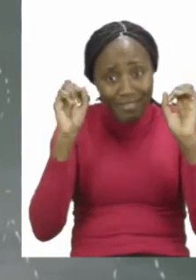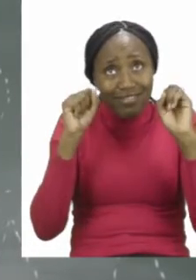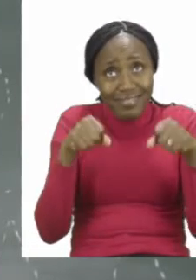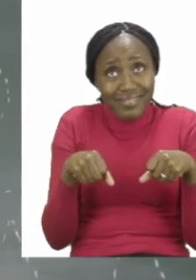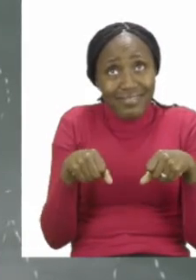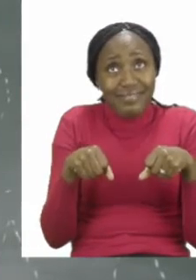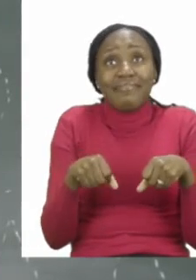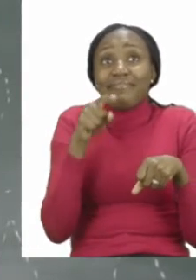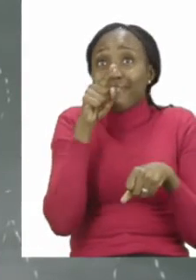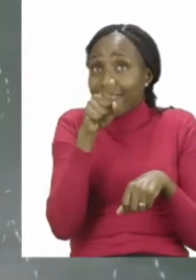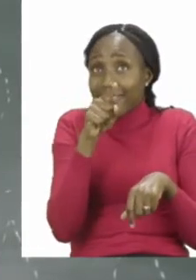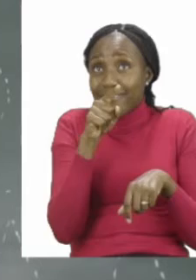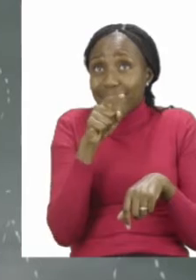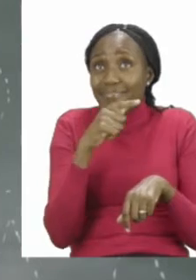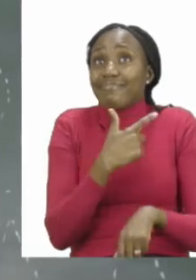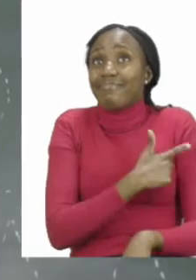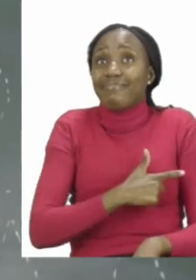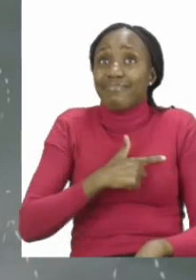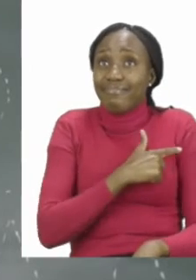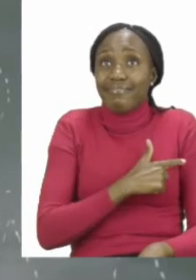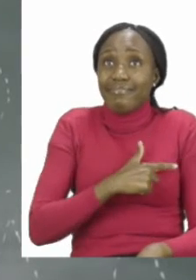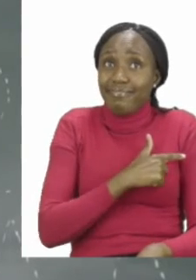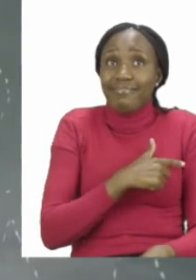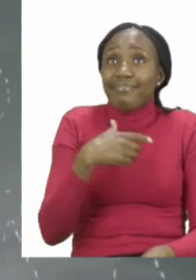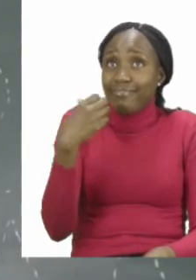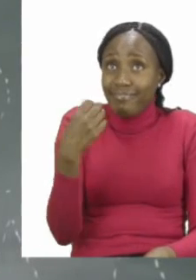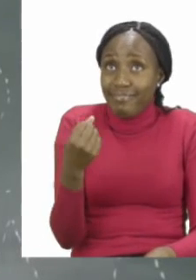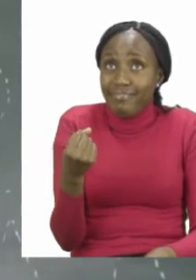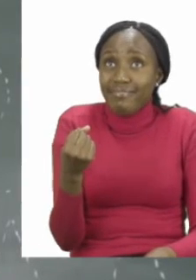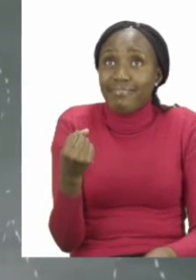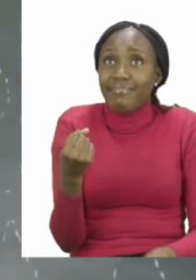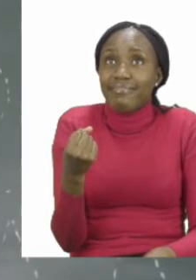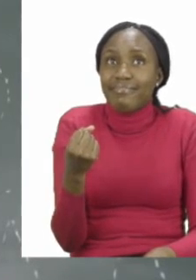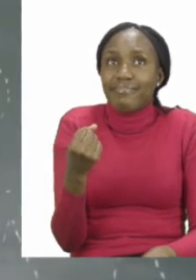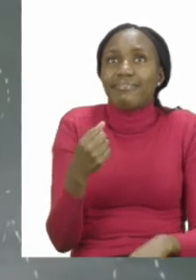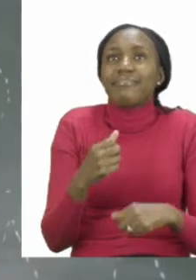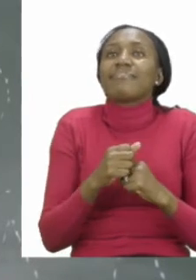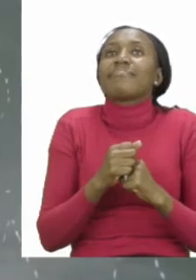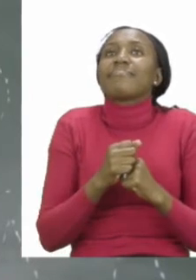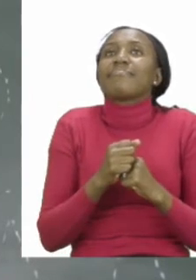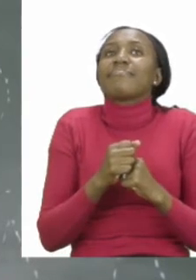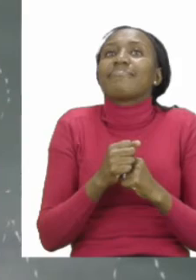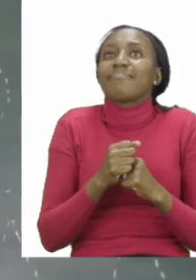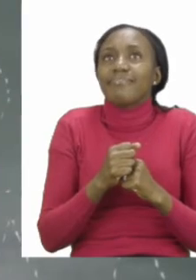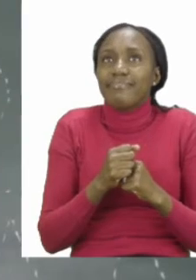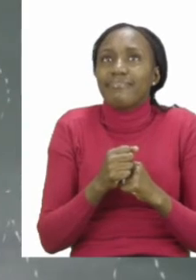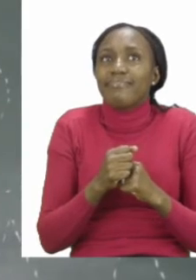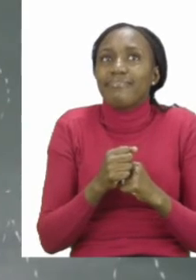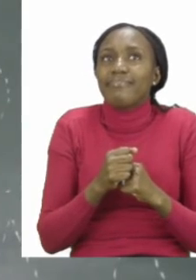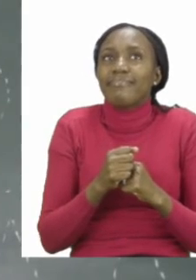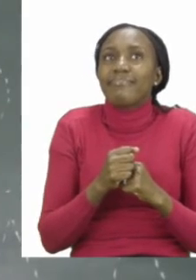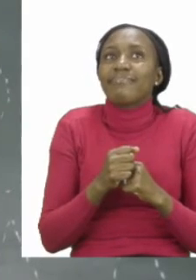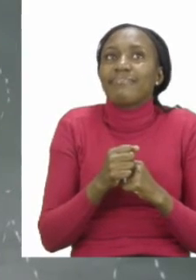I think the butterfly will be a living thing because it can do all kinds of